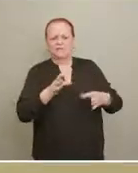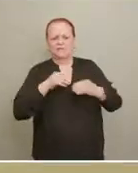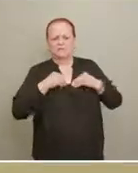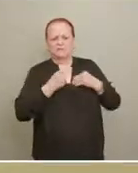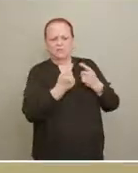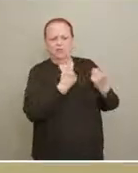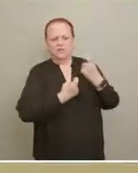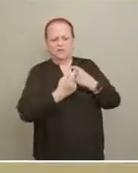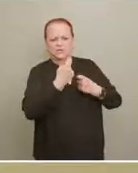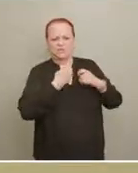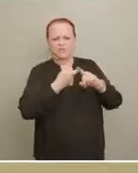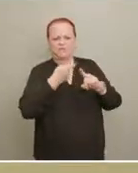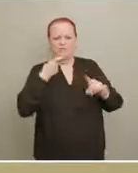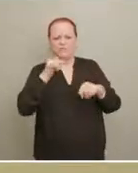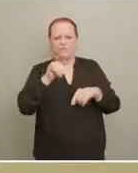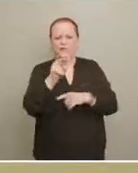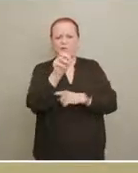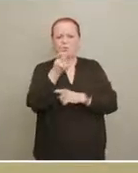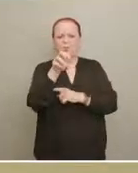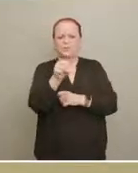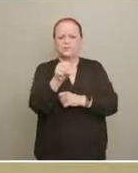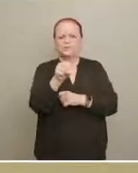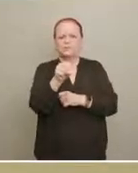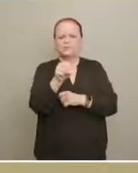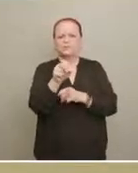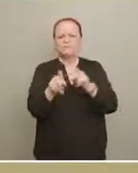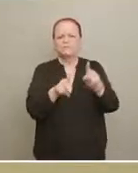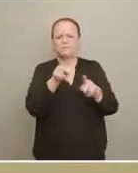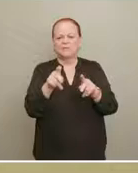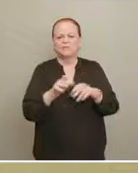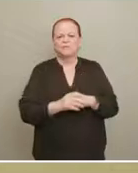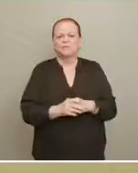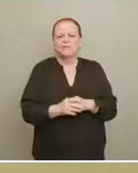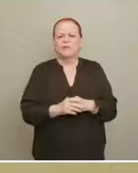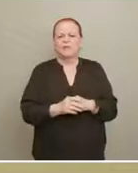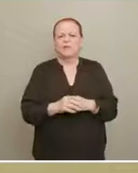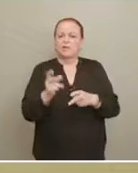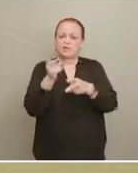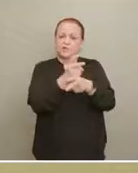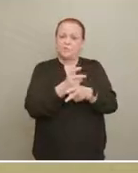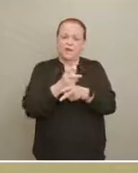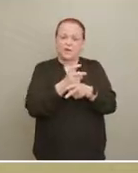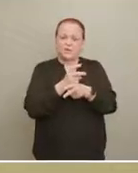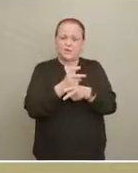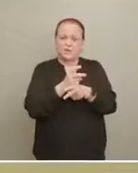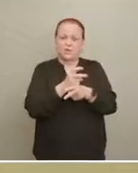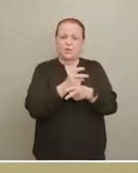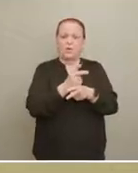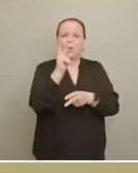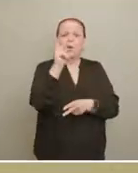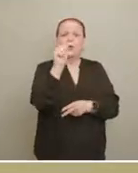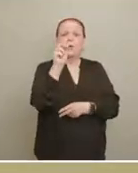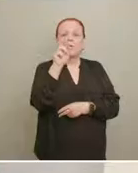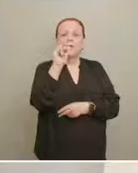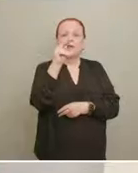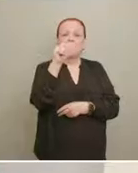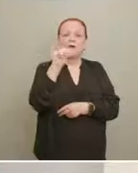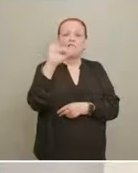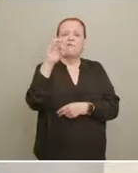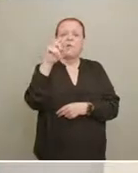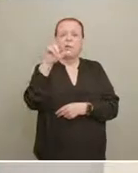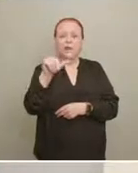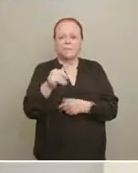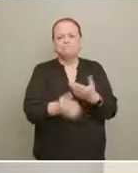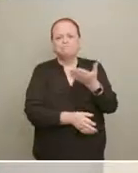you for being here today. And before we start up, I'd ask my colleague, Supervisor Karina Foley, if she'd like to say a few words. Supervisor. Thank you.